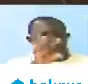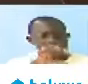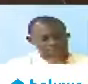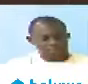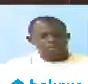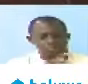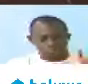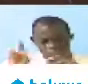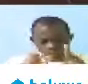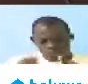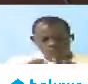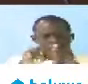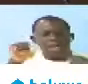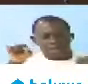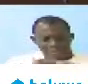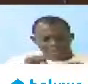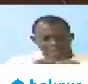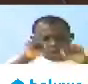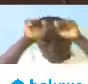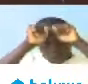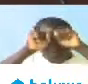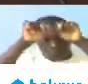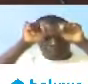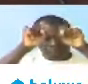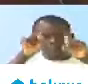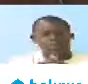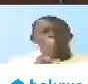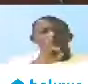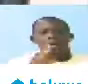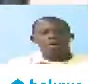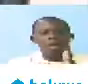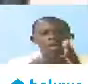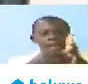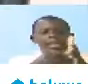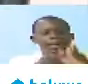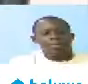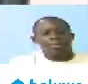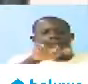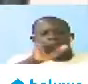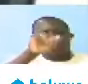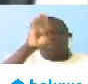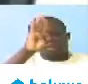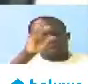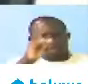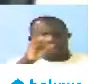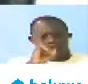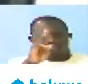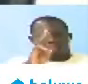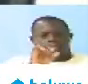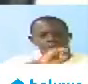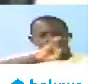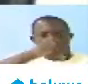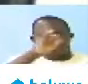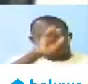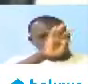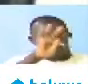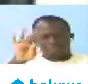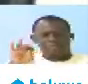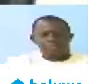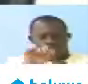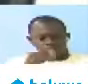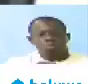has already discussed with the Senegalese government, so which was led by Abdou Diouf at the time. So if we support the Lantola, they will give us all